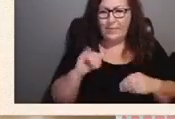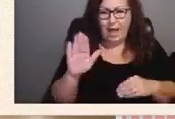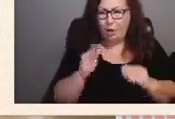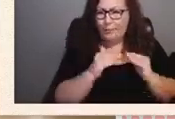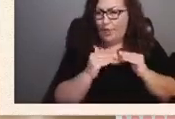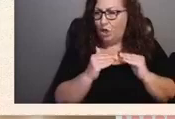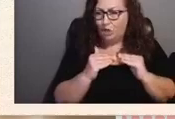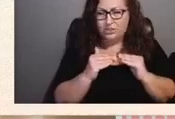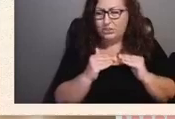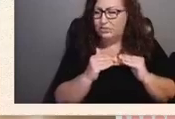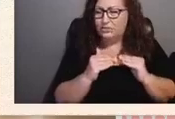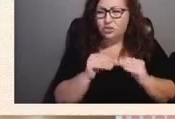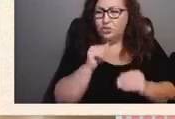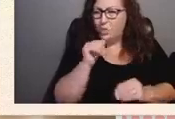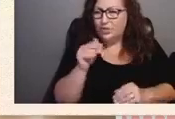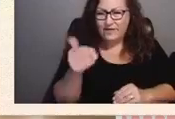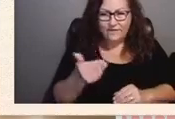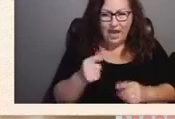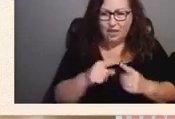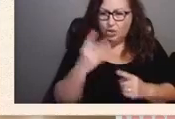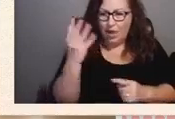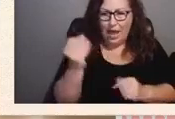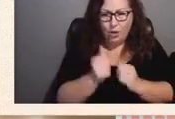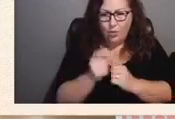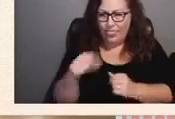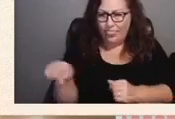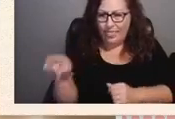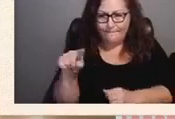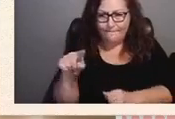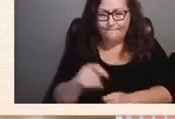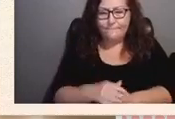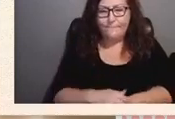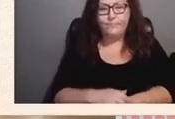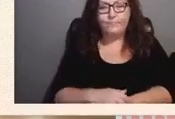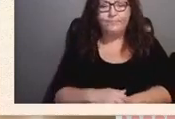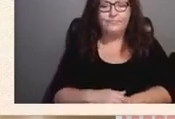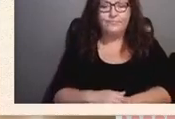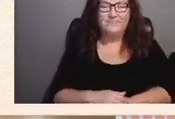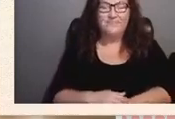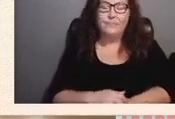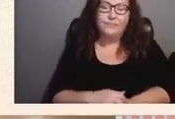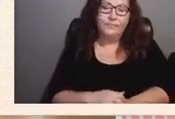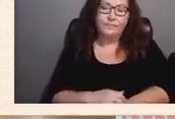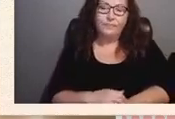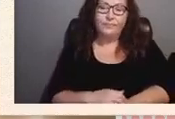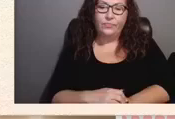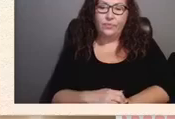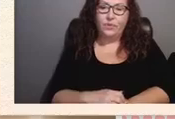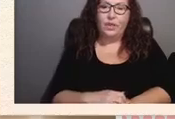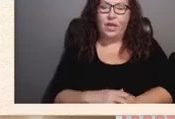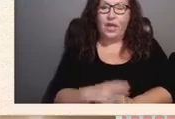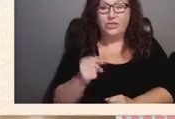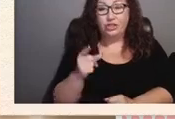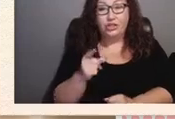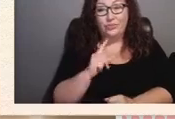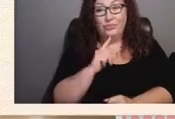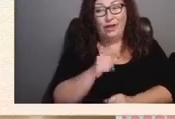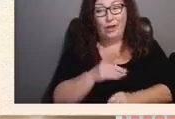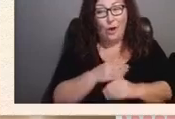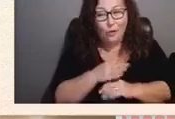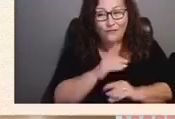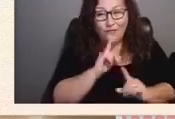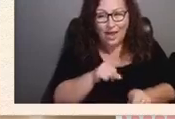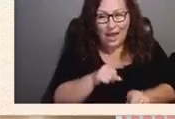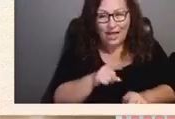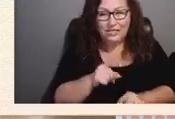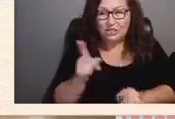wasn't invited to an outing with them. And she overreacted. She ran away from